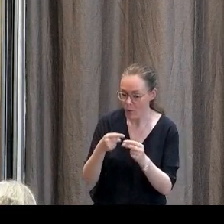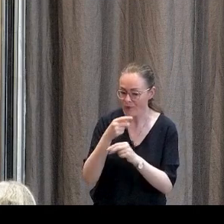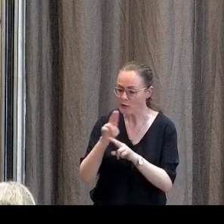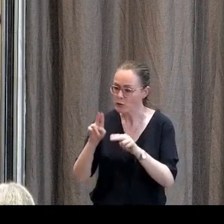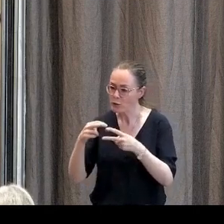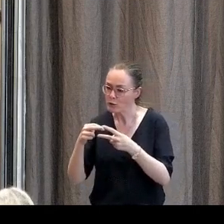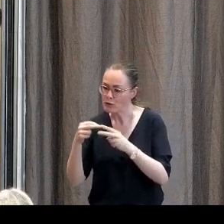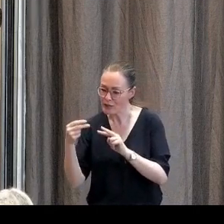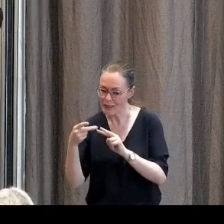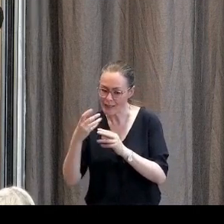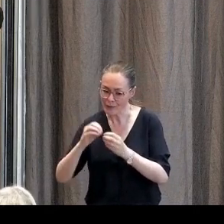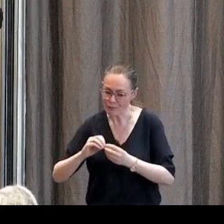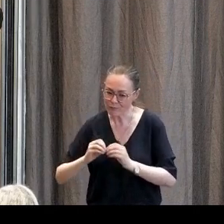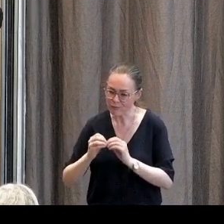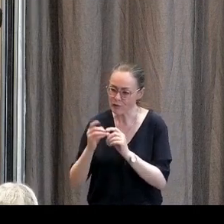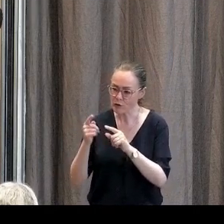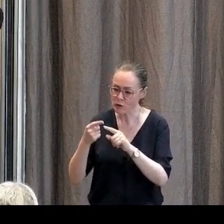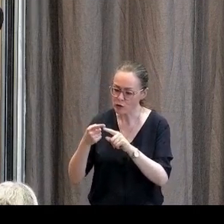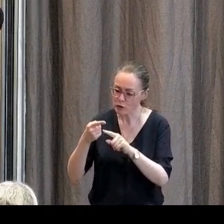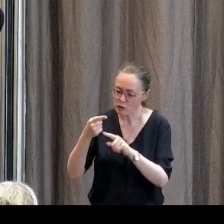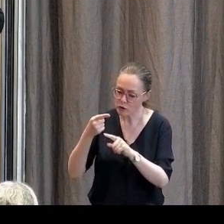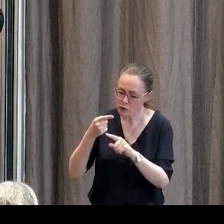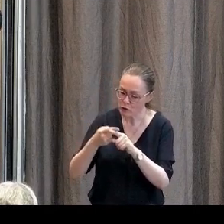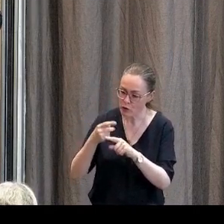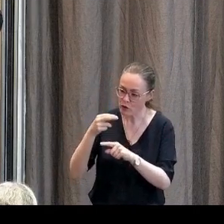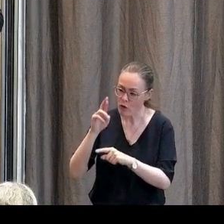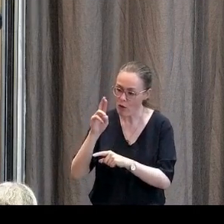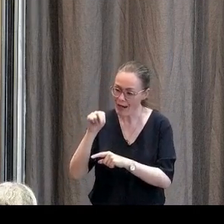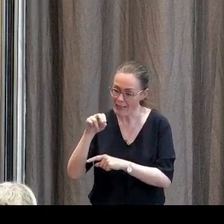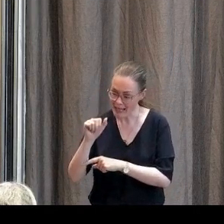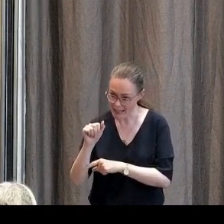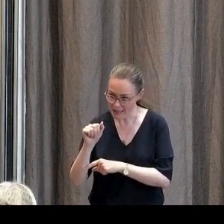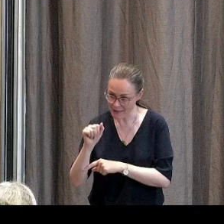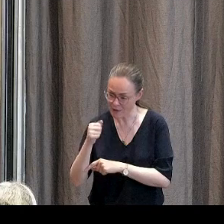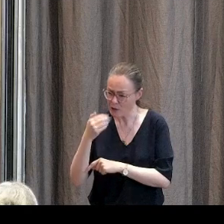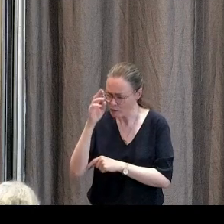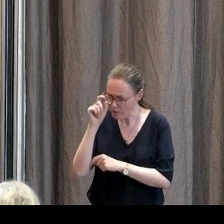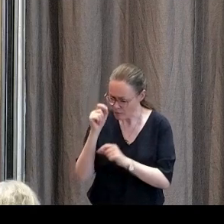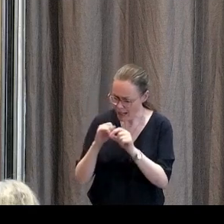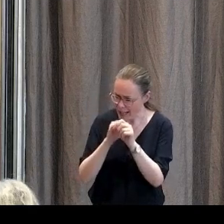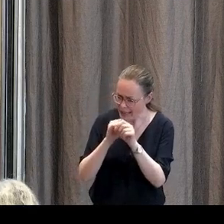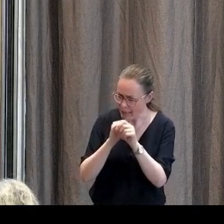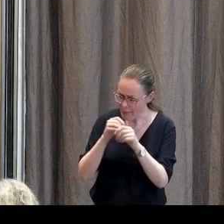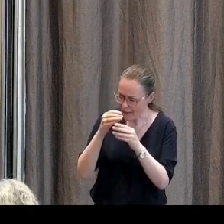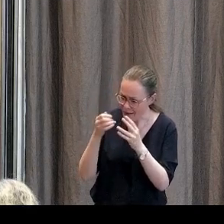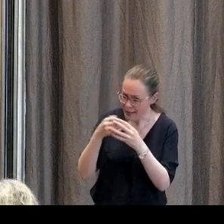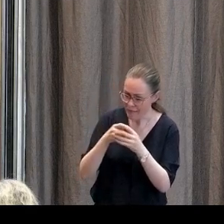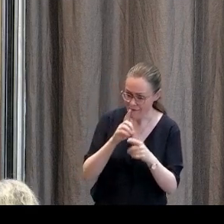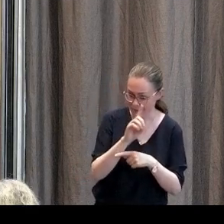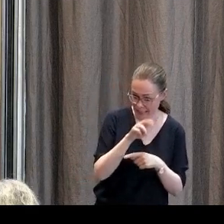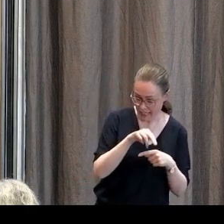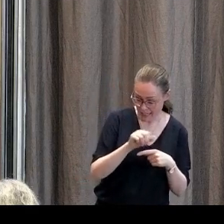gene did was produce short RNAs. That's the little chemical that sits in between